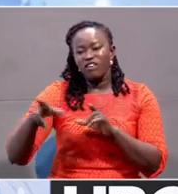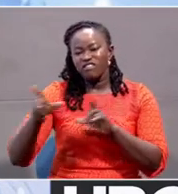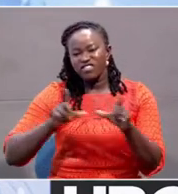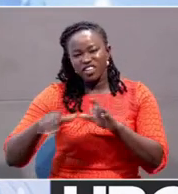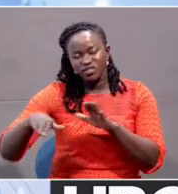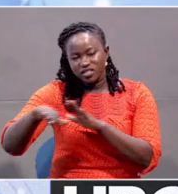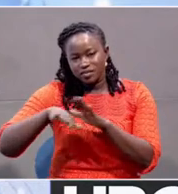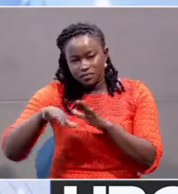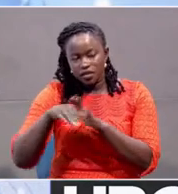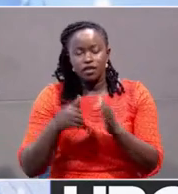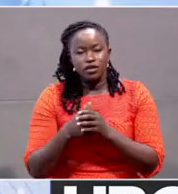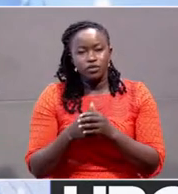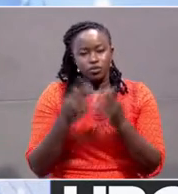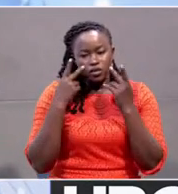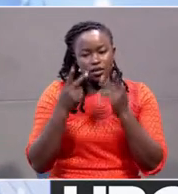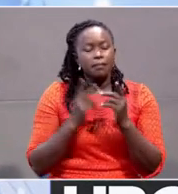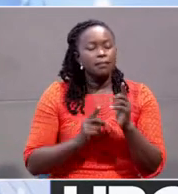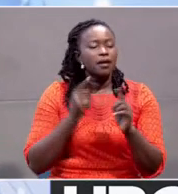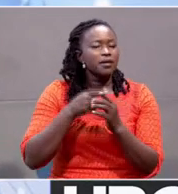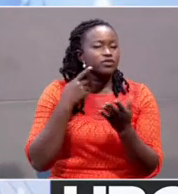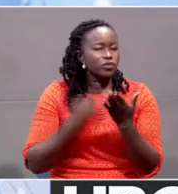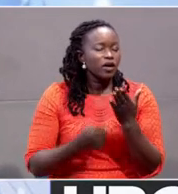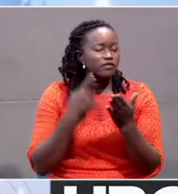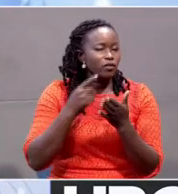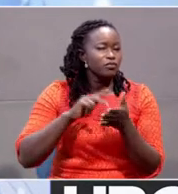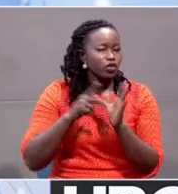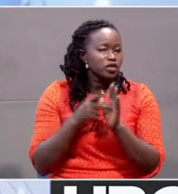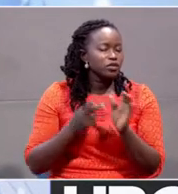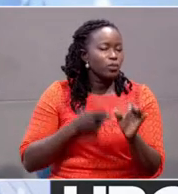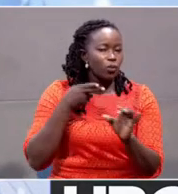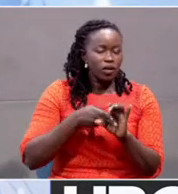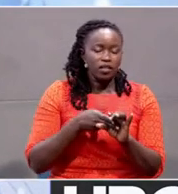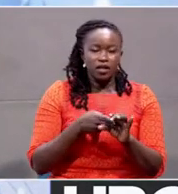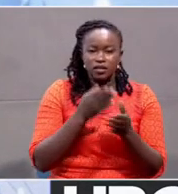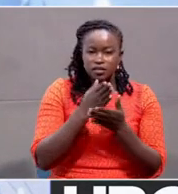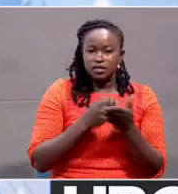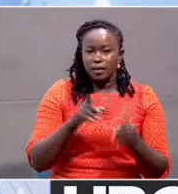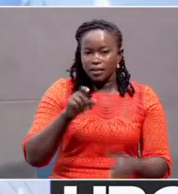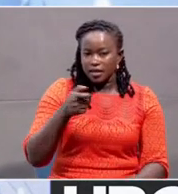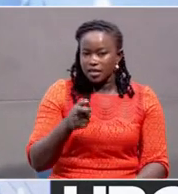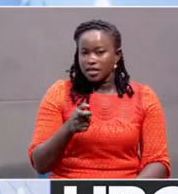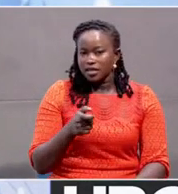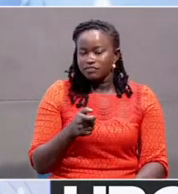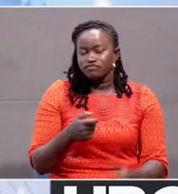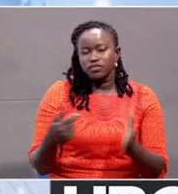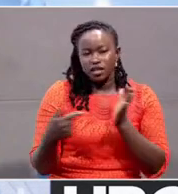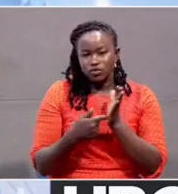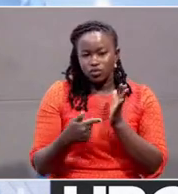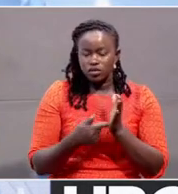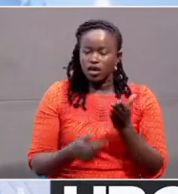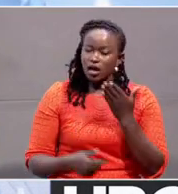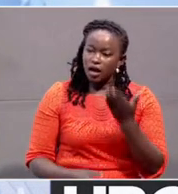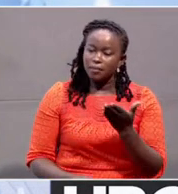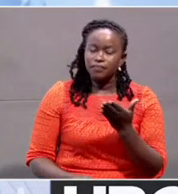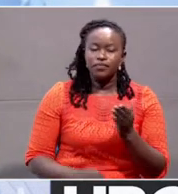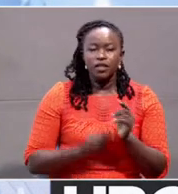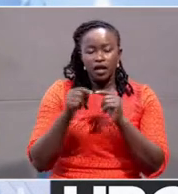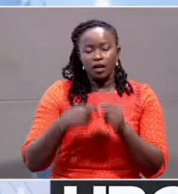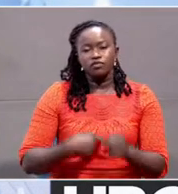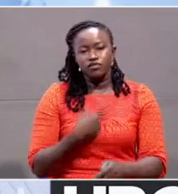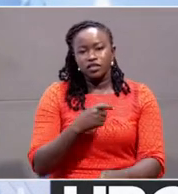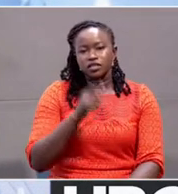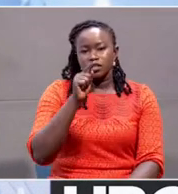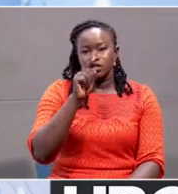ascertain the progress of the oil and gas projects. Some of the key oil and gas installations in their itinerary include the visit to